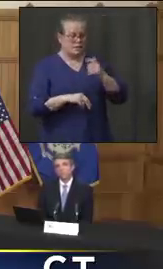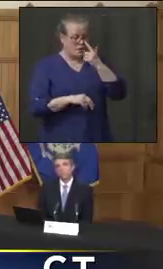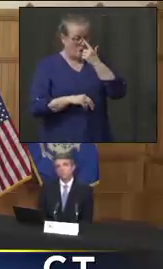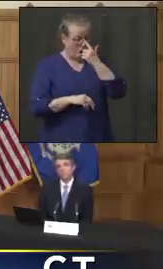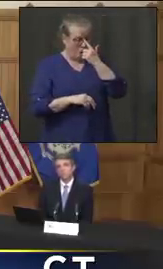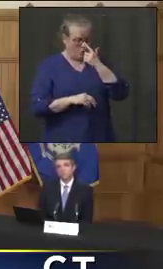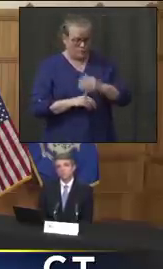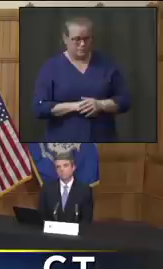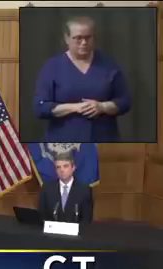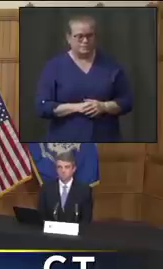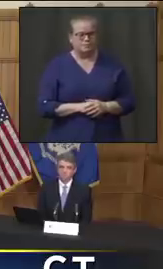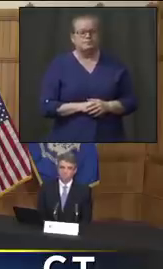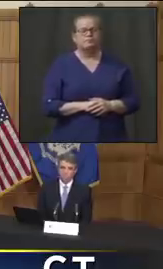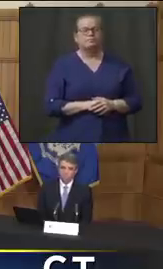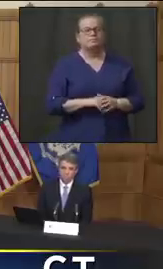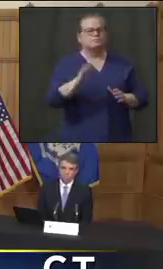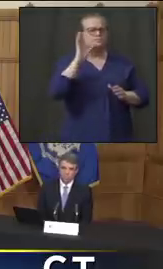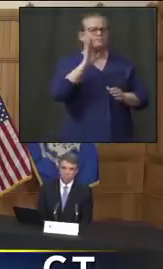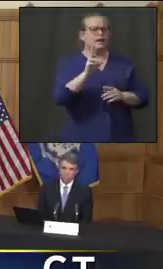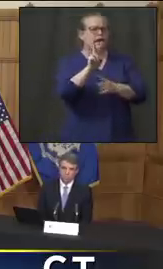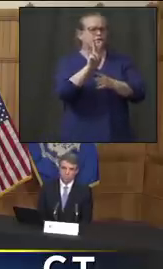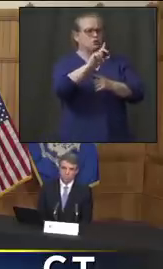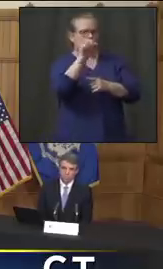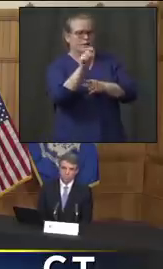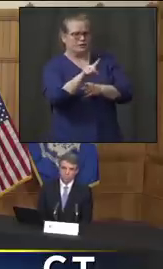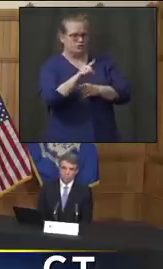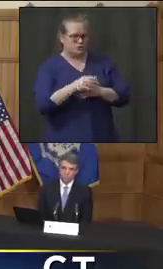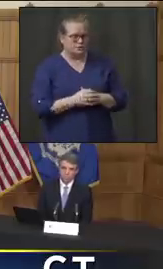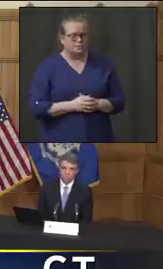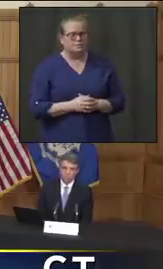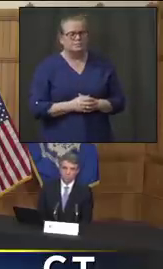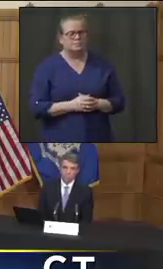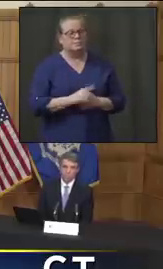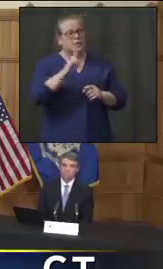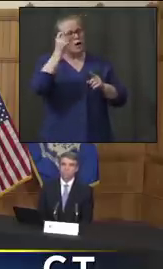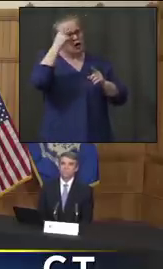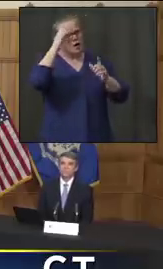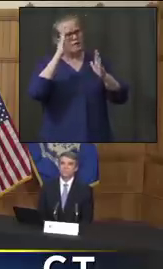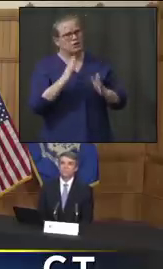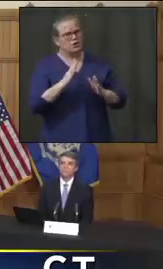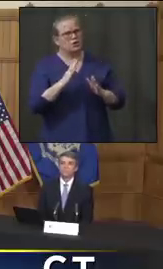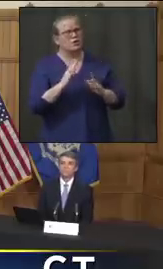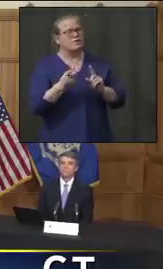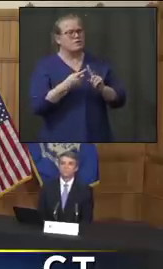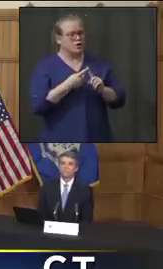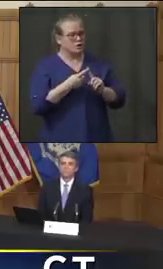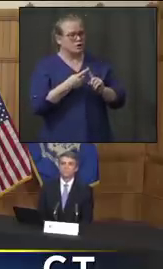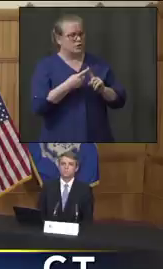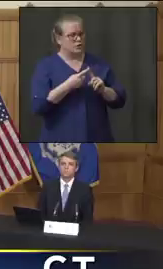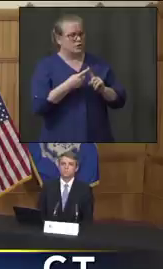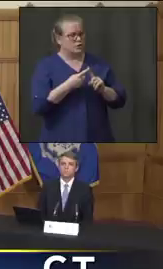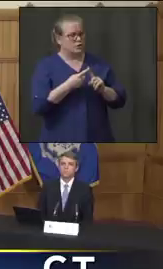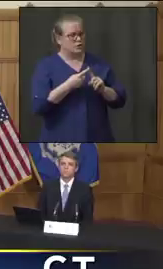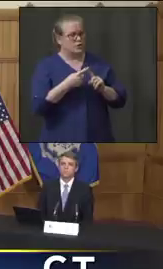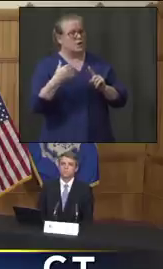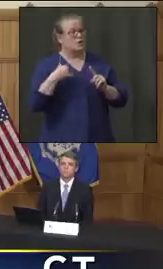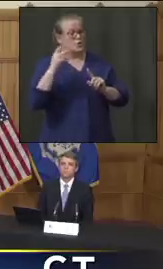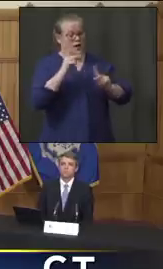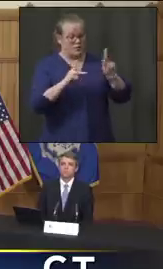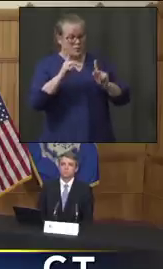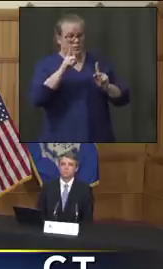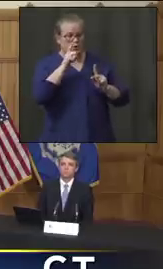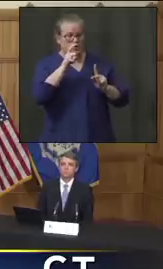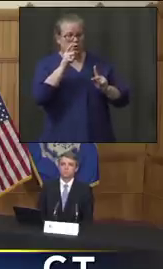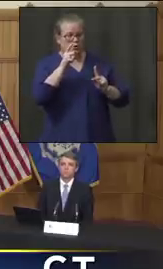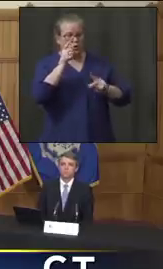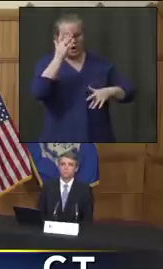I've got two questions on two different topics. First of all, Governor, you've got people who have beat COVID and are still sitting in the hospital. One gentleman